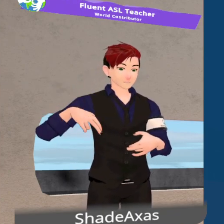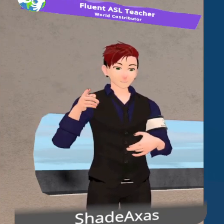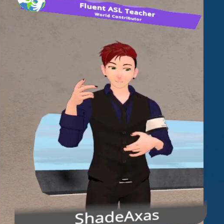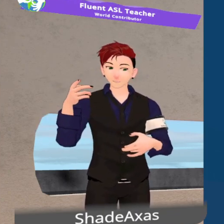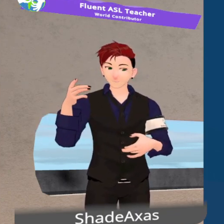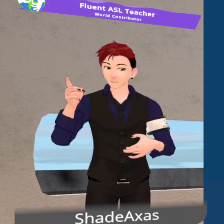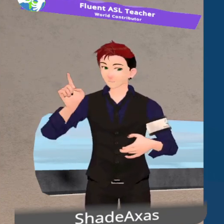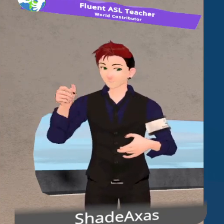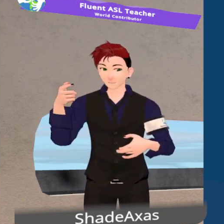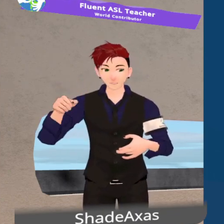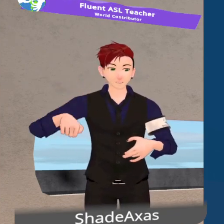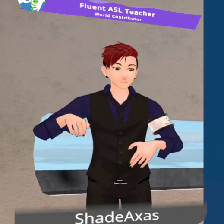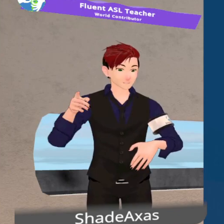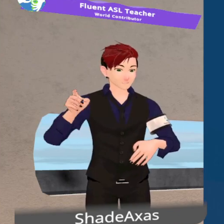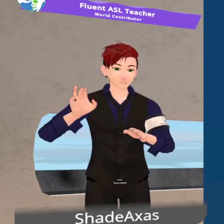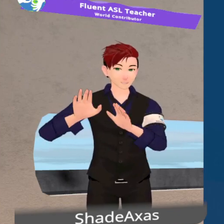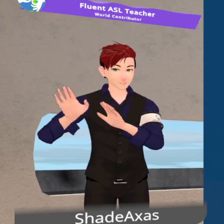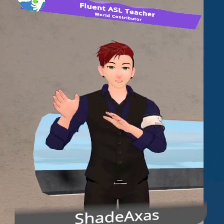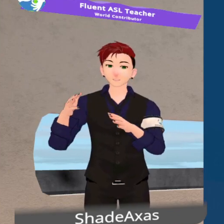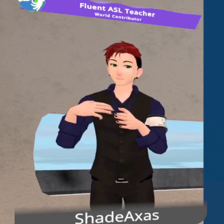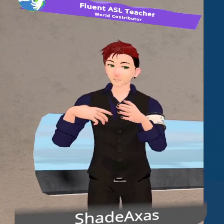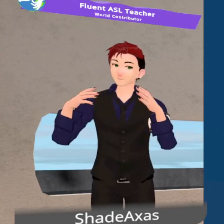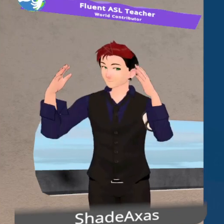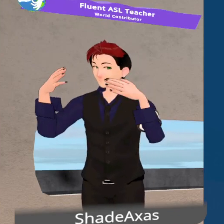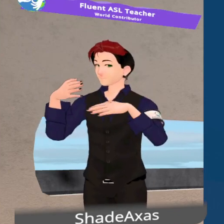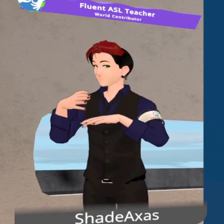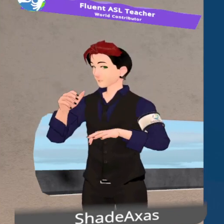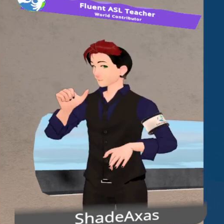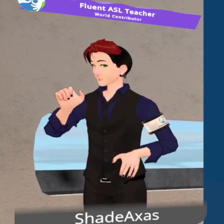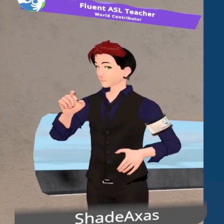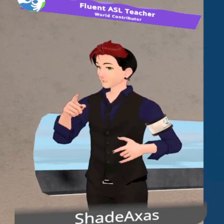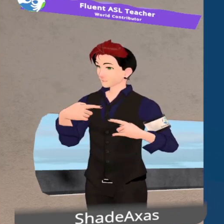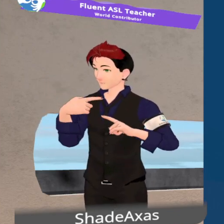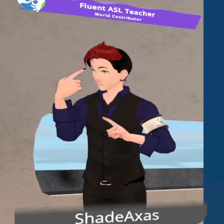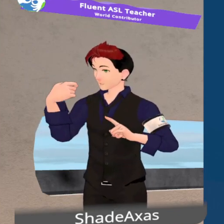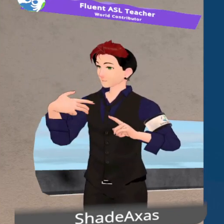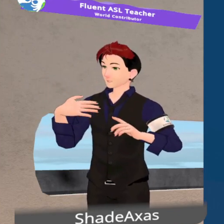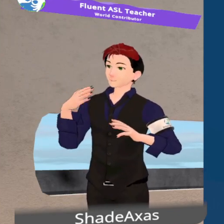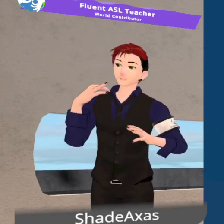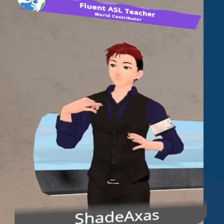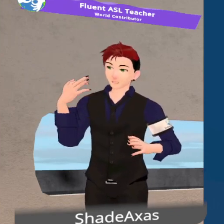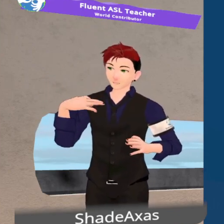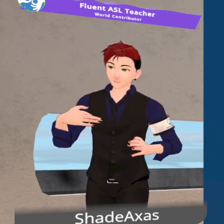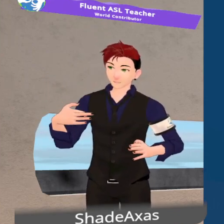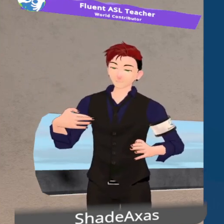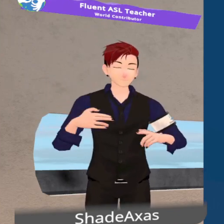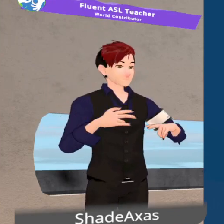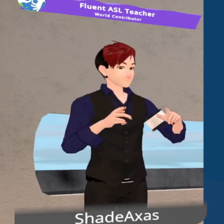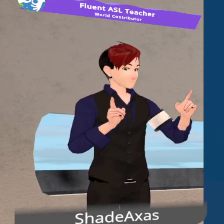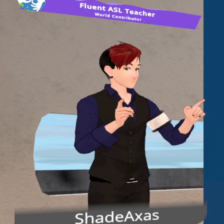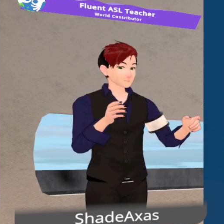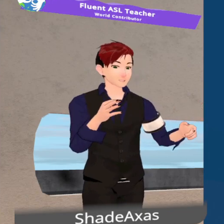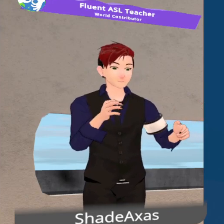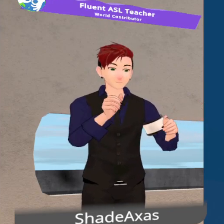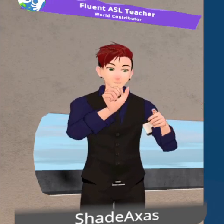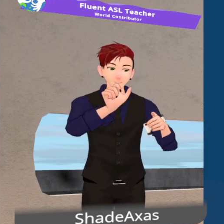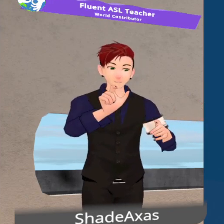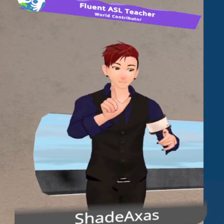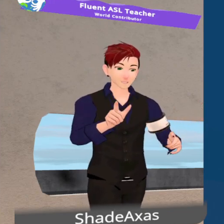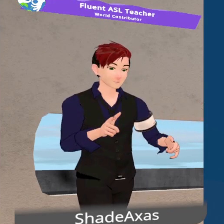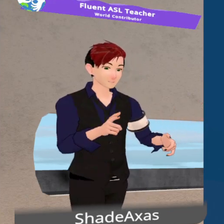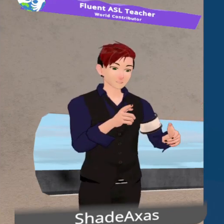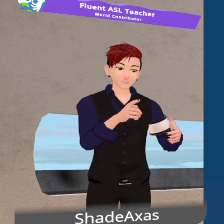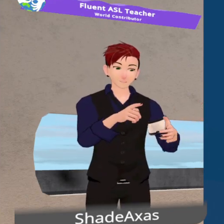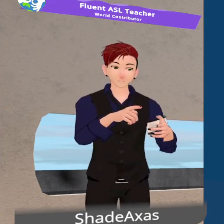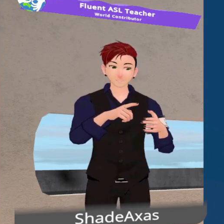any LSF, DGS, KSL, any of that stuff. I'm focusing on the ASL because that's my experience. But with